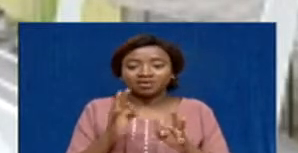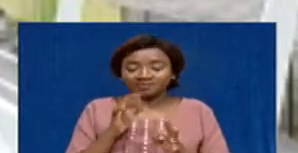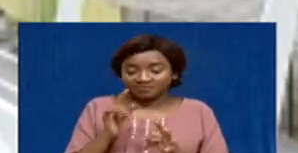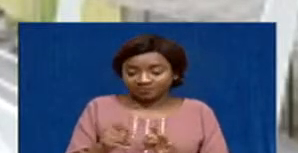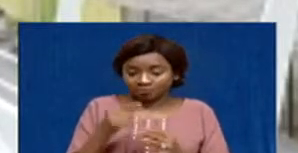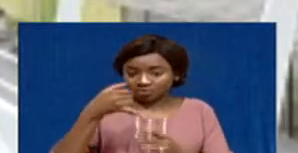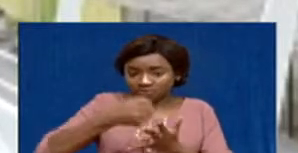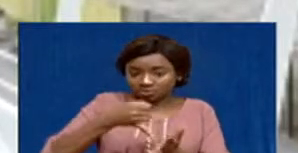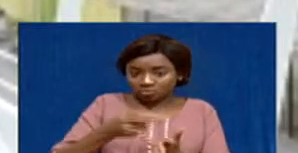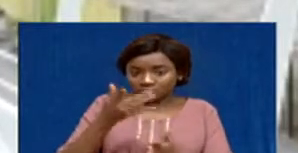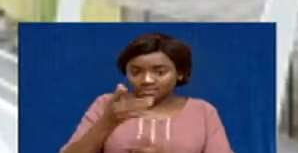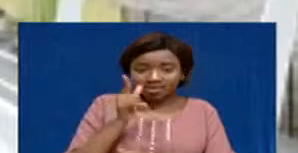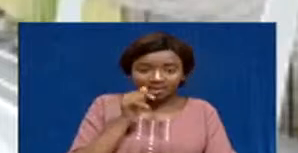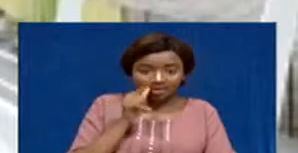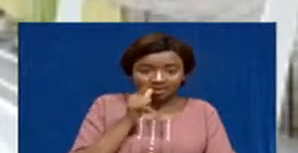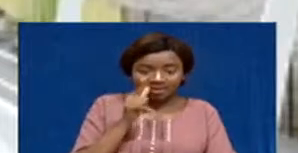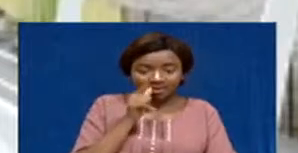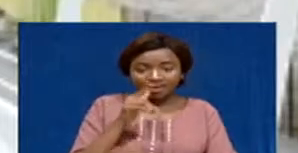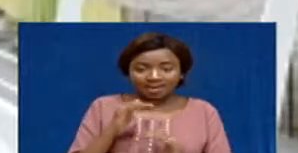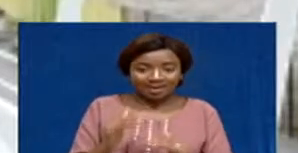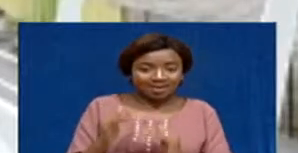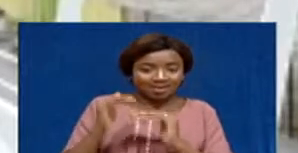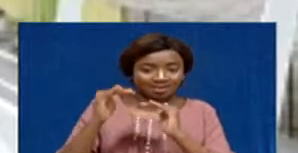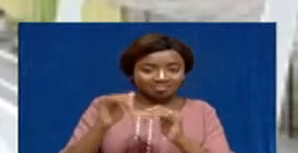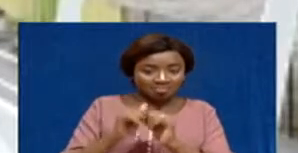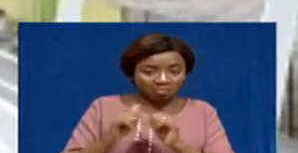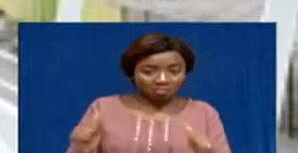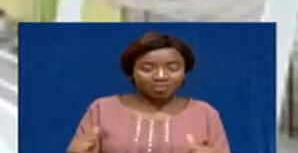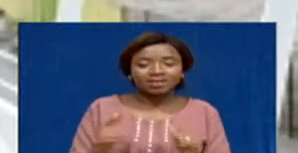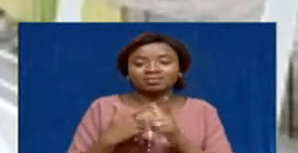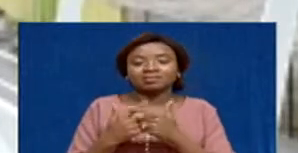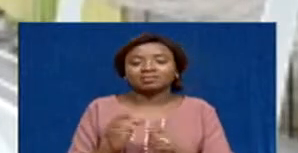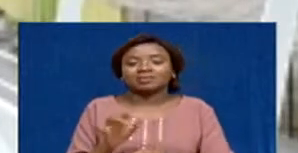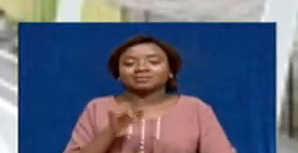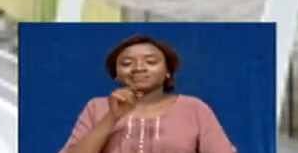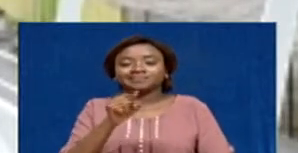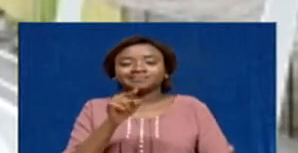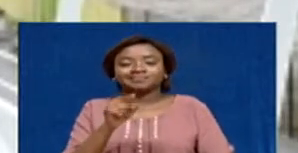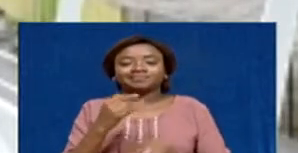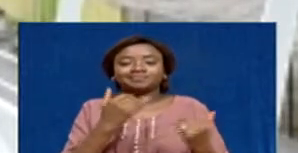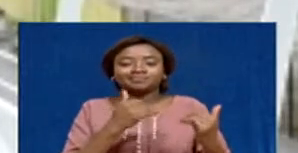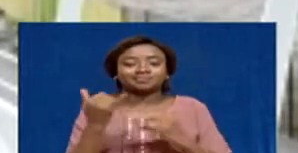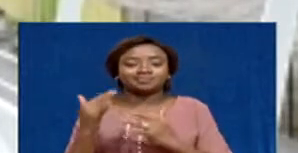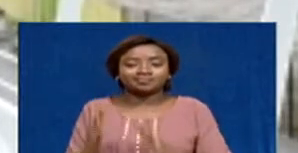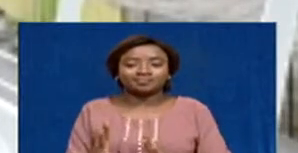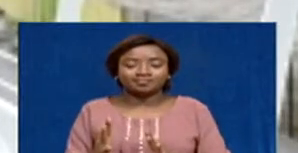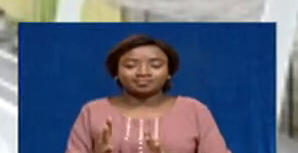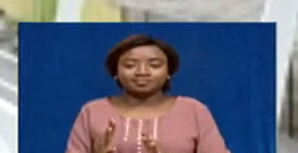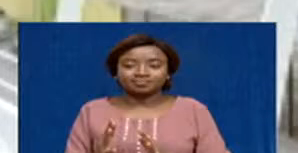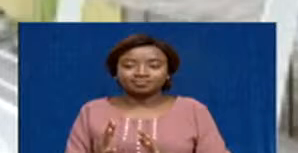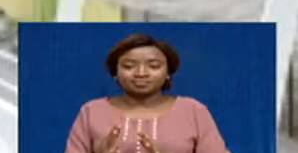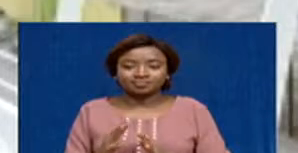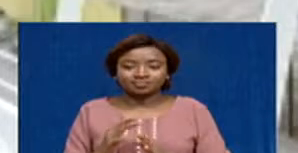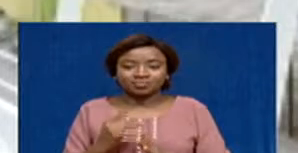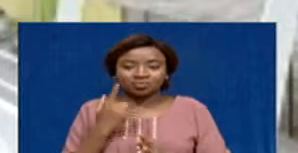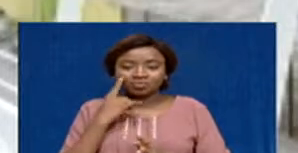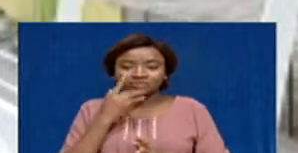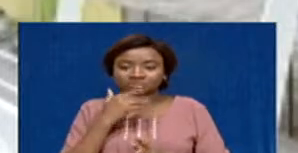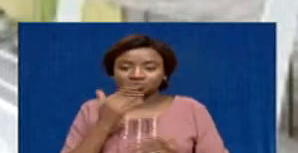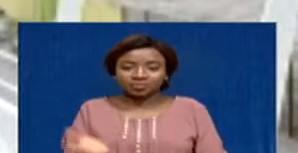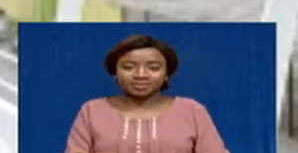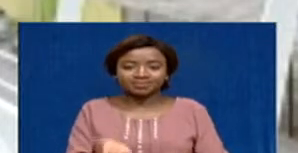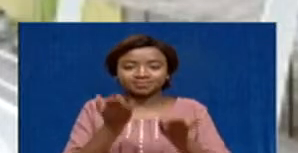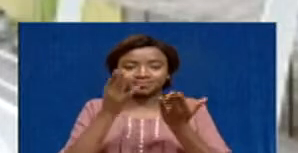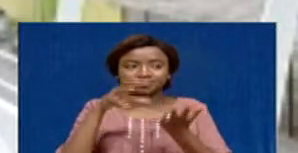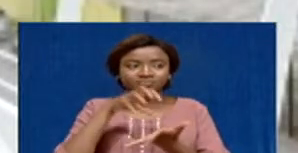into that match with an advantage will also be able to see who can do the best, I guess, in the